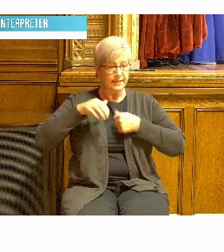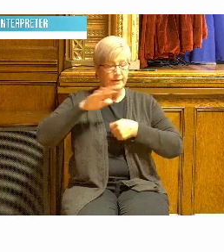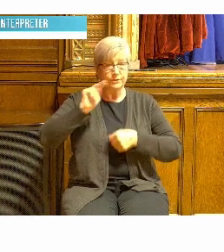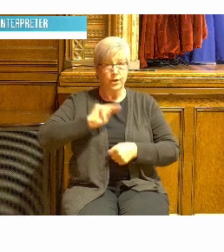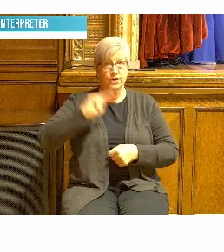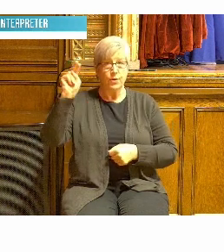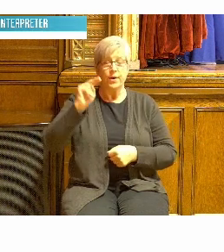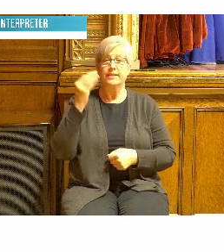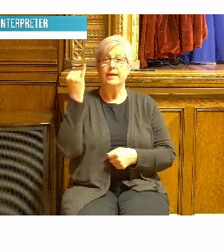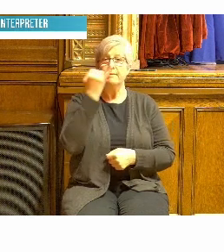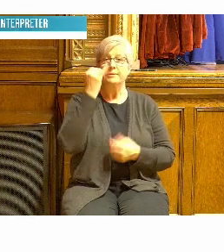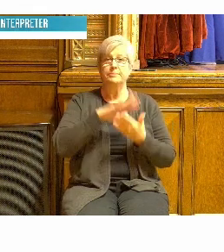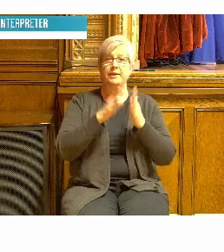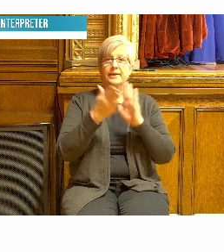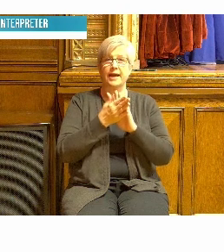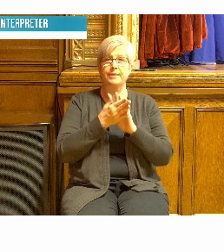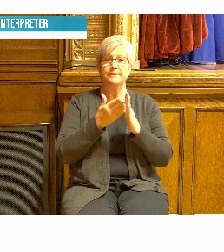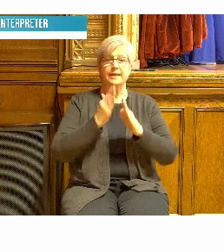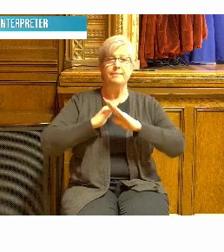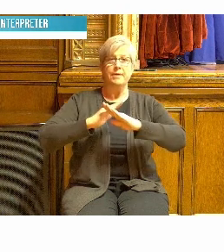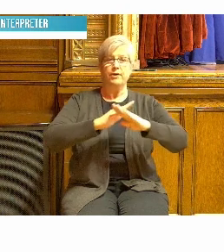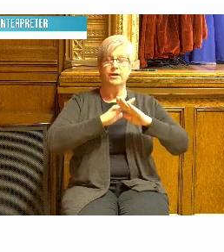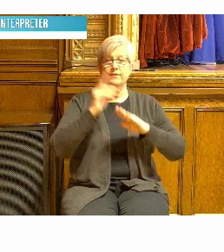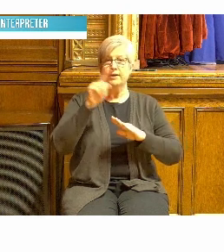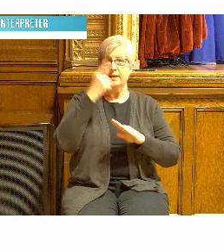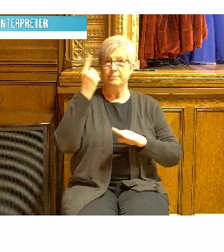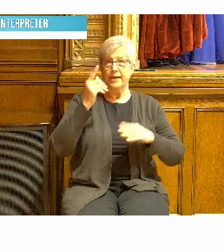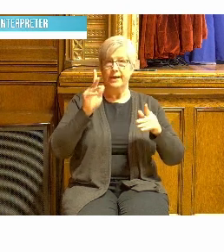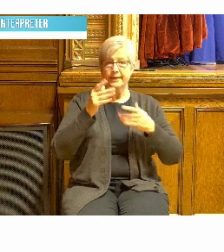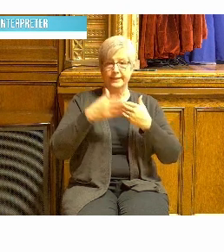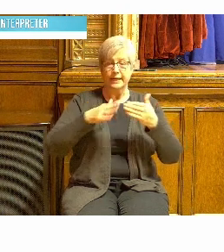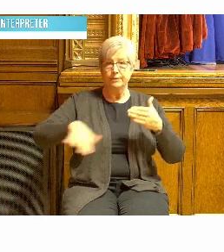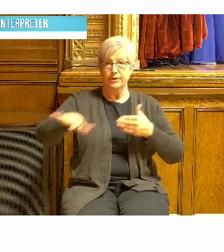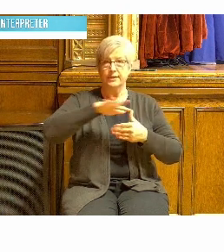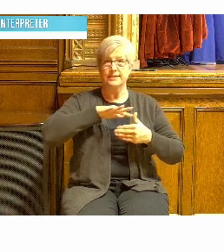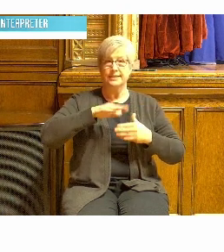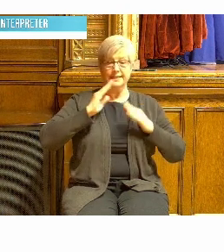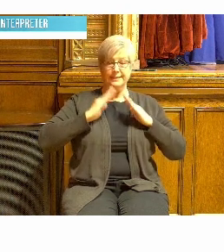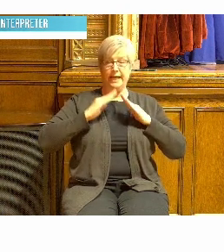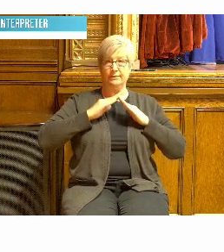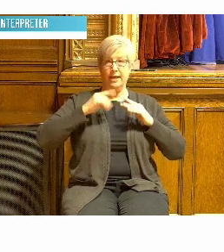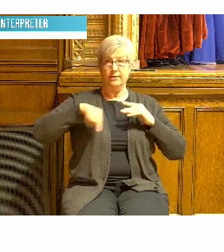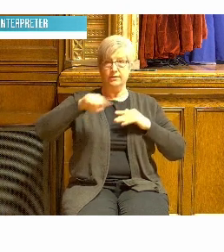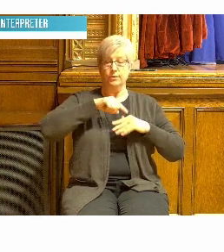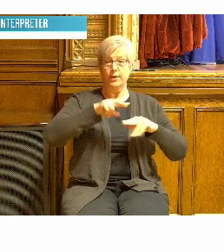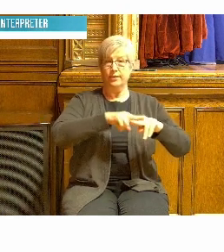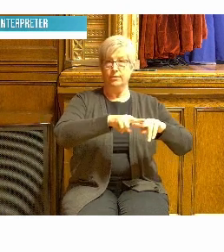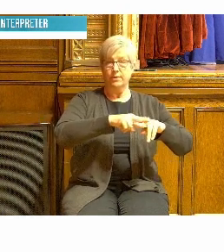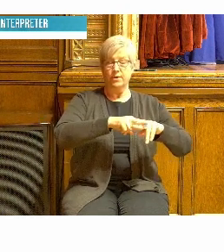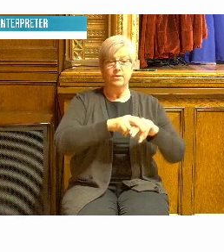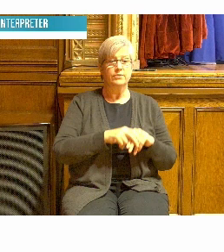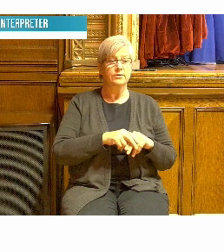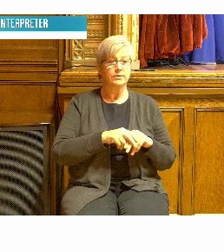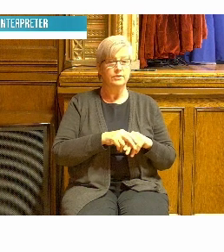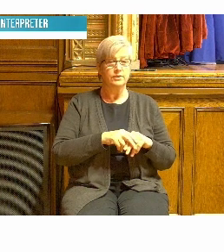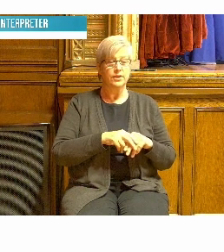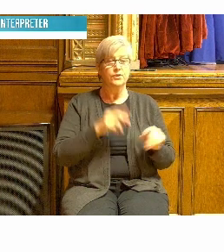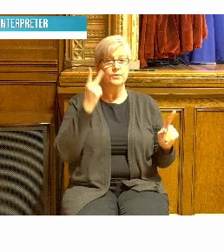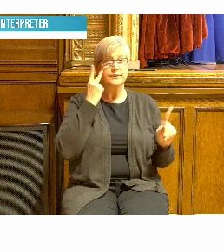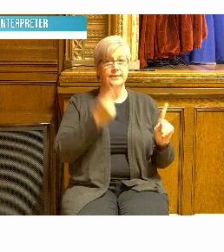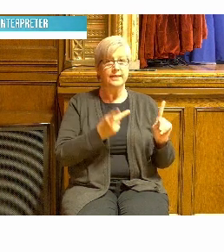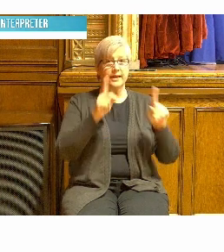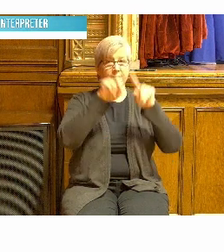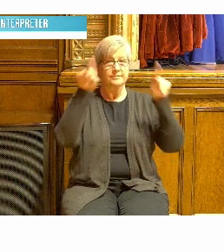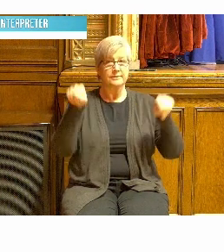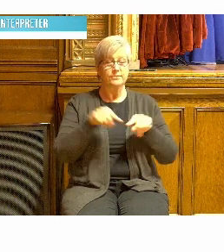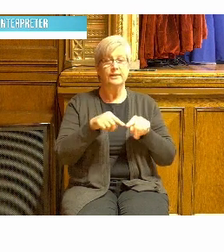Pepsi plant becomes part of a geographical barrier for the black neighborhoods surrounding downtown, along with a railroad. This note on the screen really